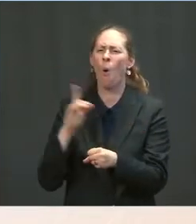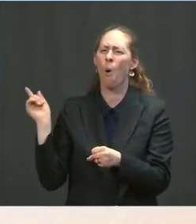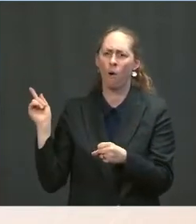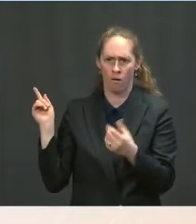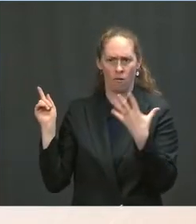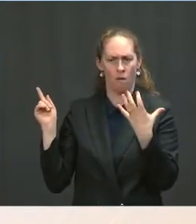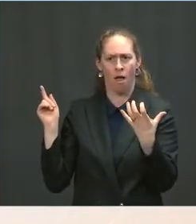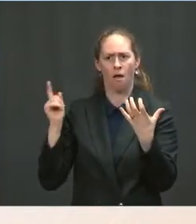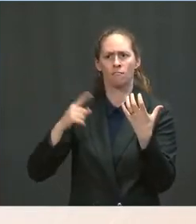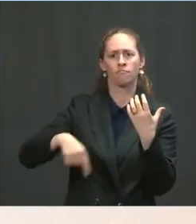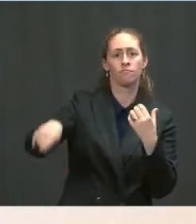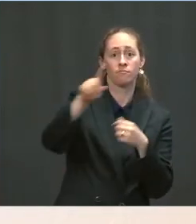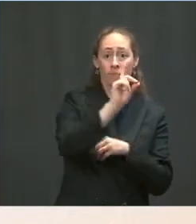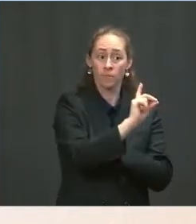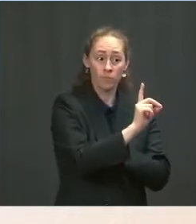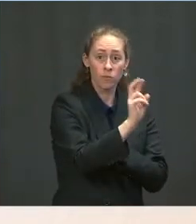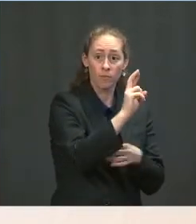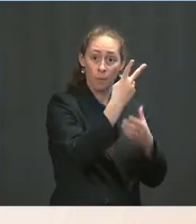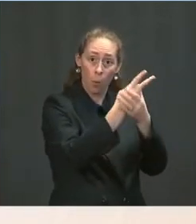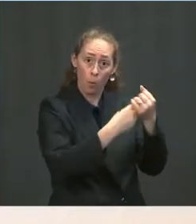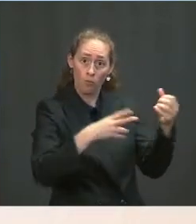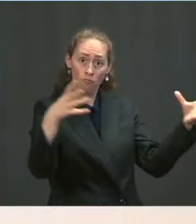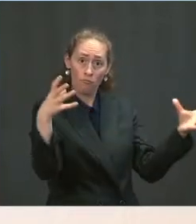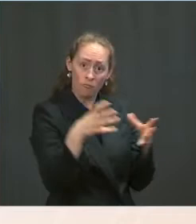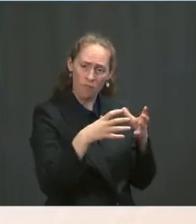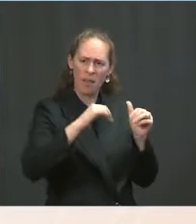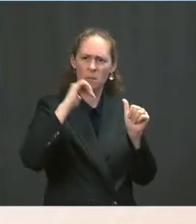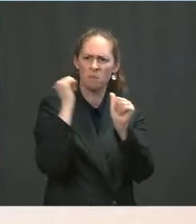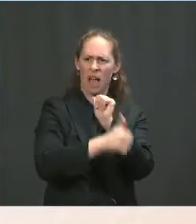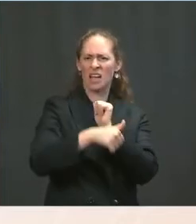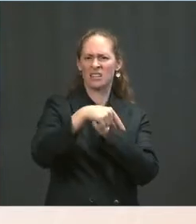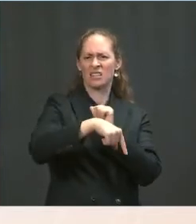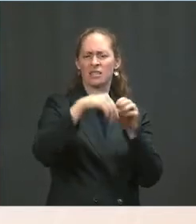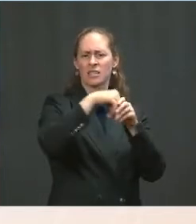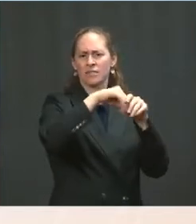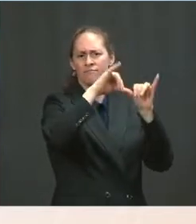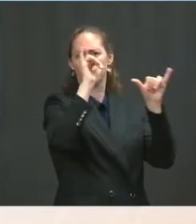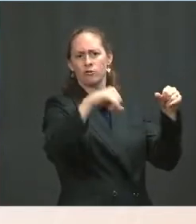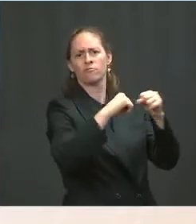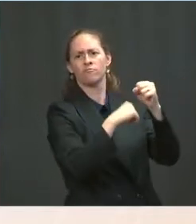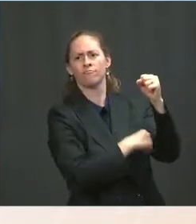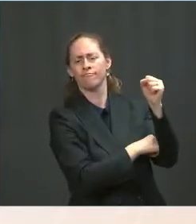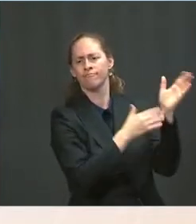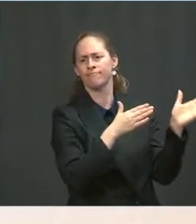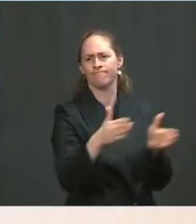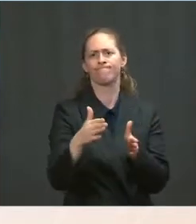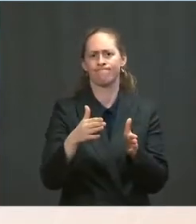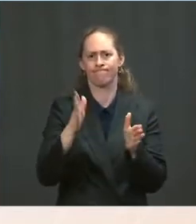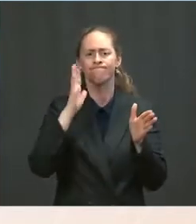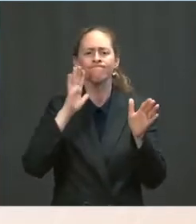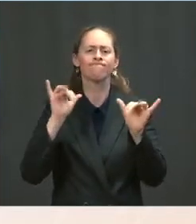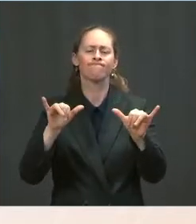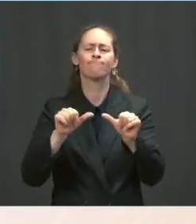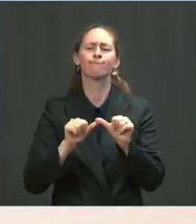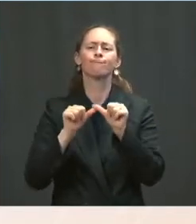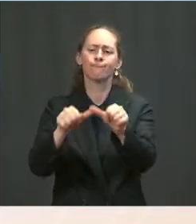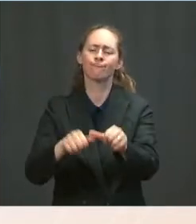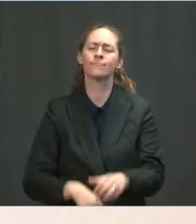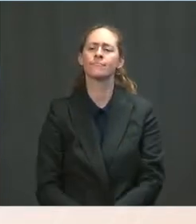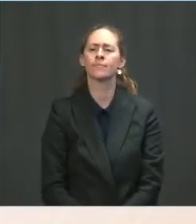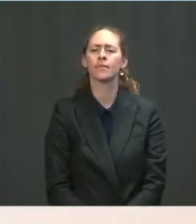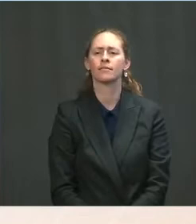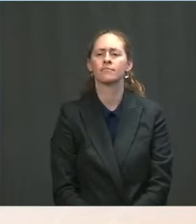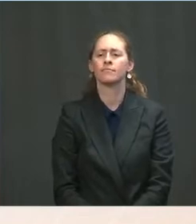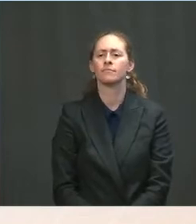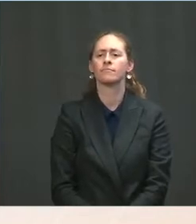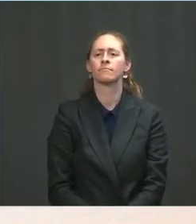of the aisles to bring this bipartisan deal on the hard infrastructure, and we're going to continue as well with the whole Build Back Better plan. And